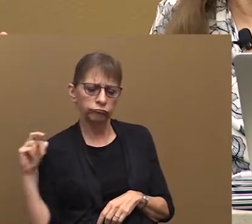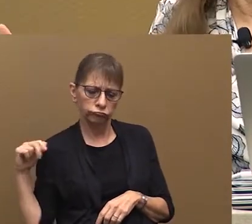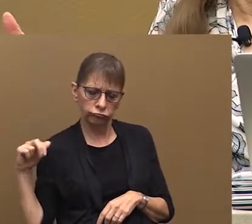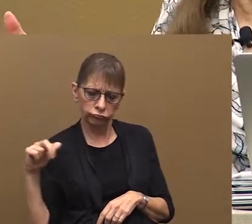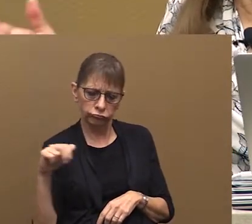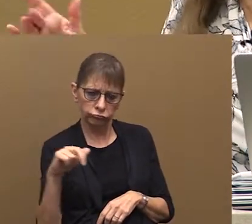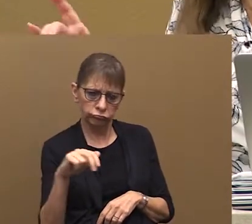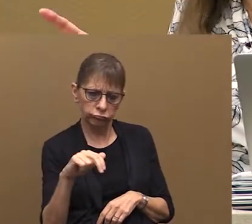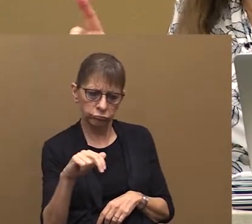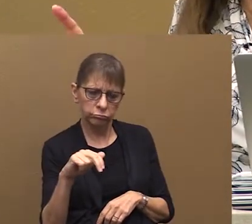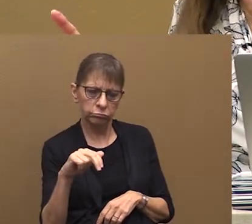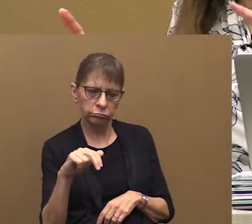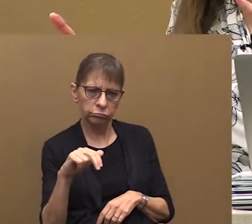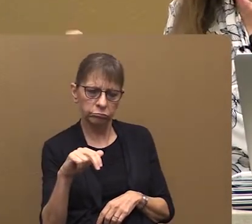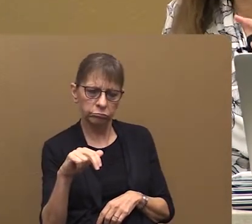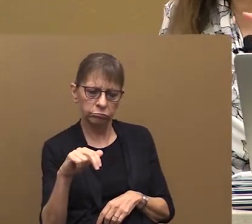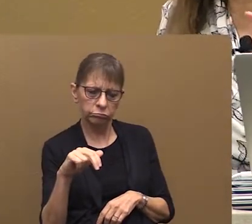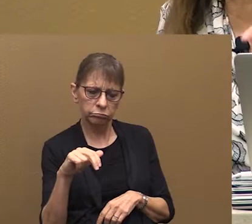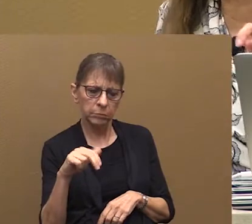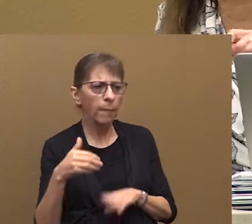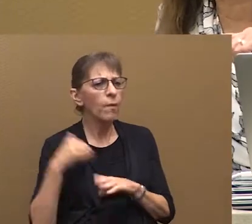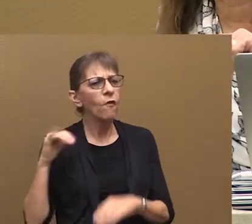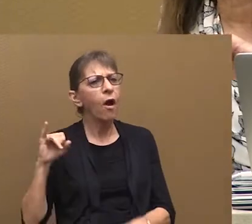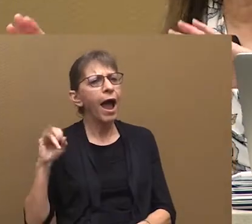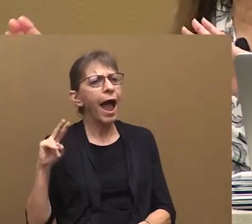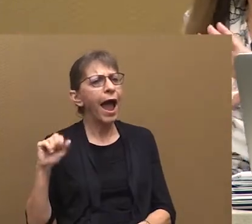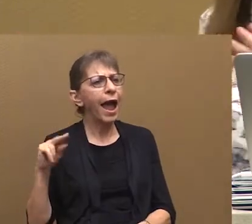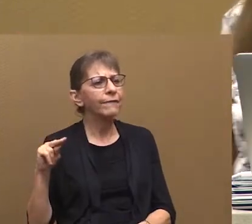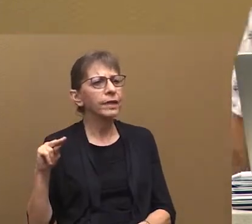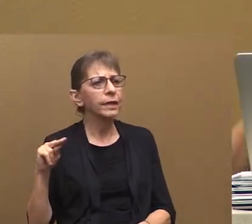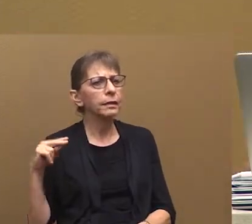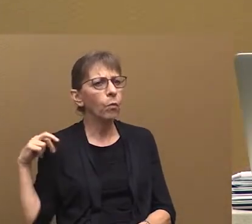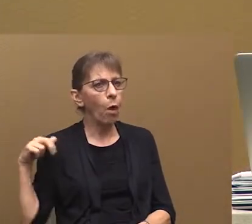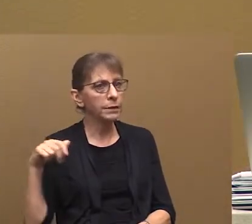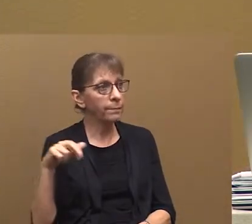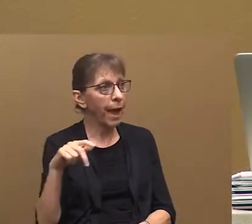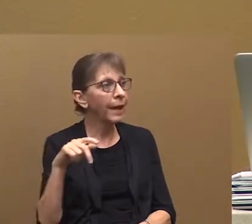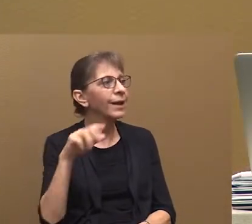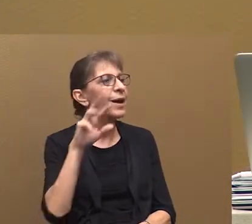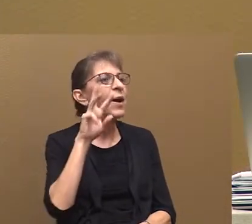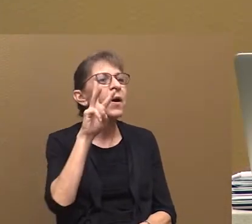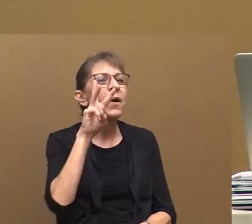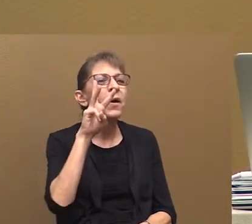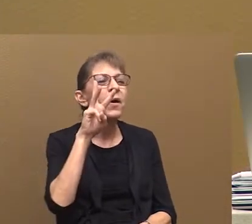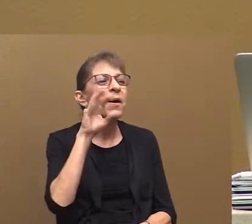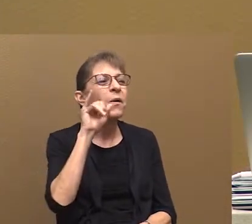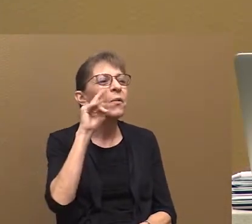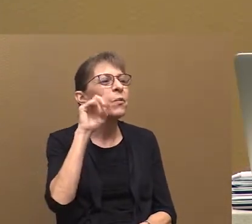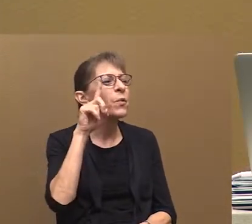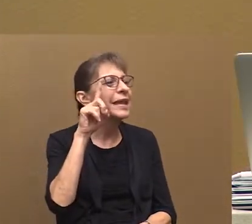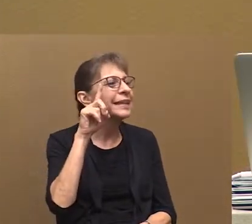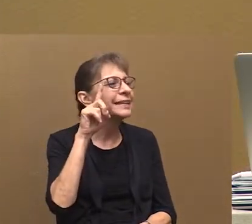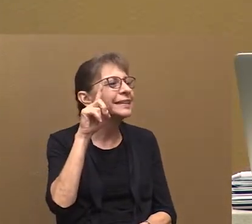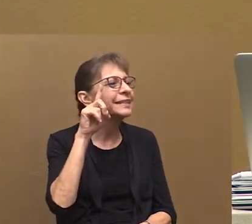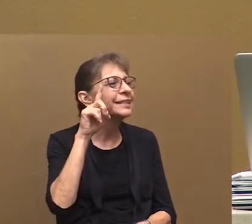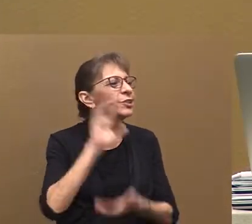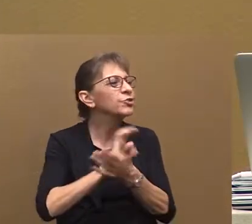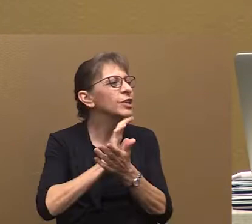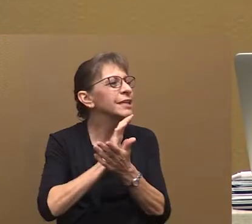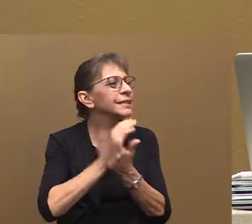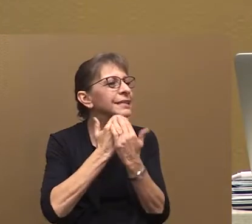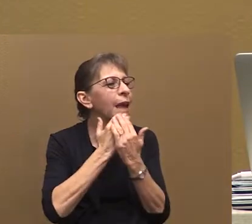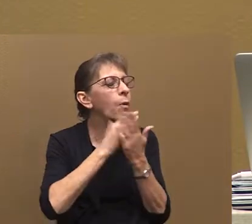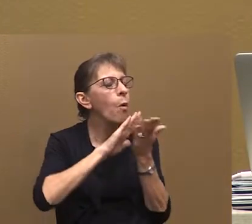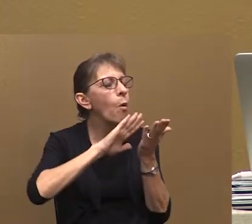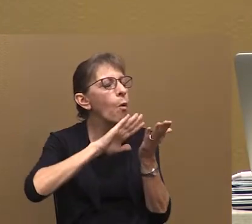by. But before Ivan comes by, the wind blows the cheese sandwich